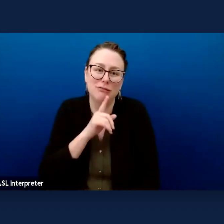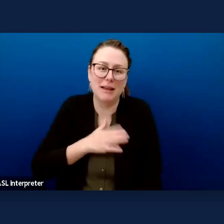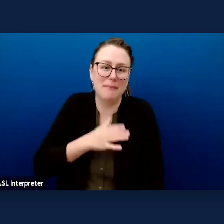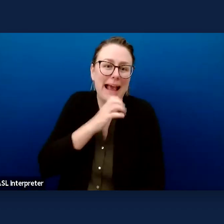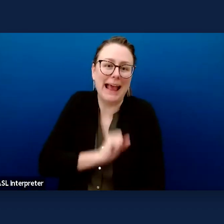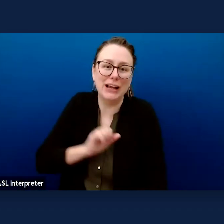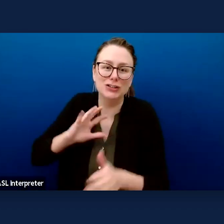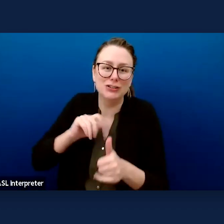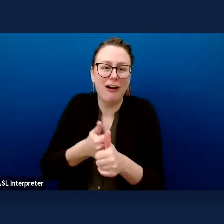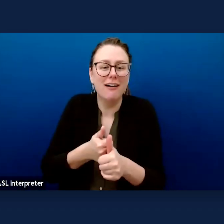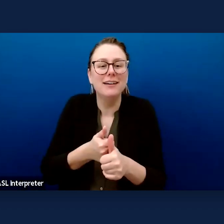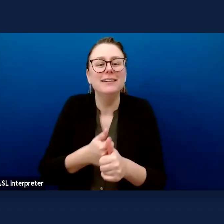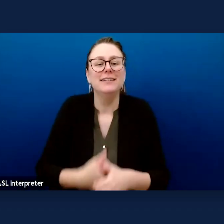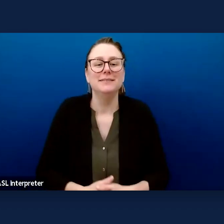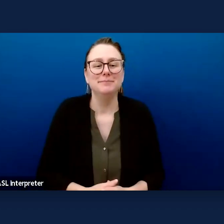me, and